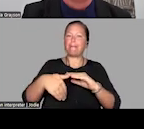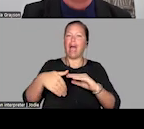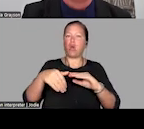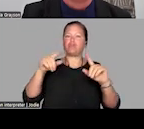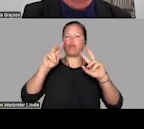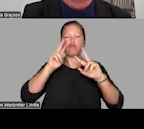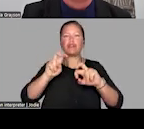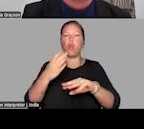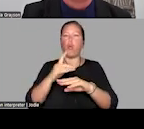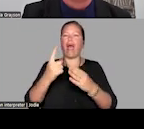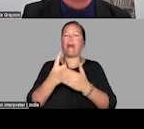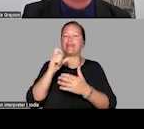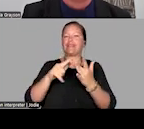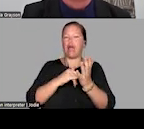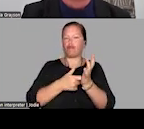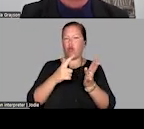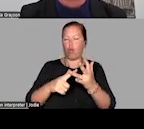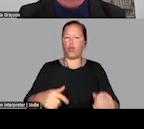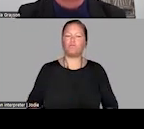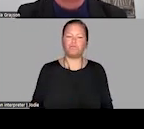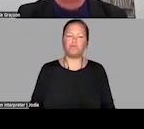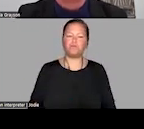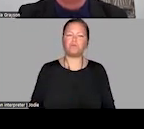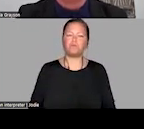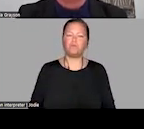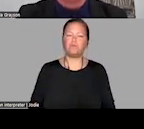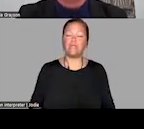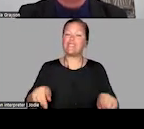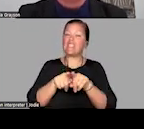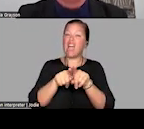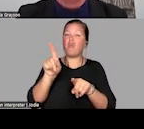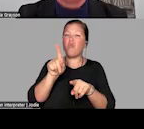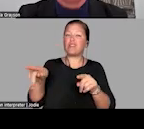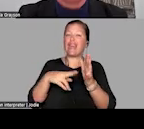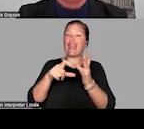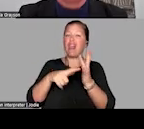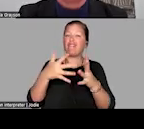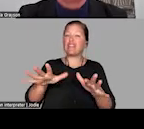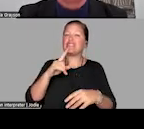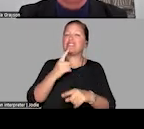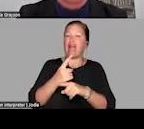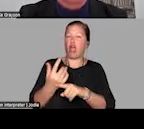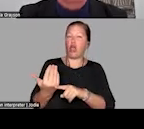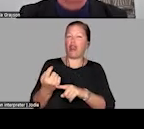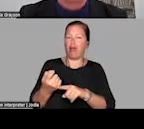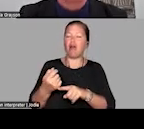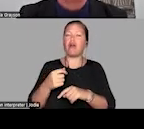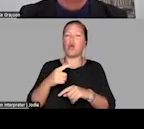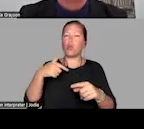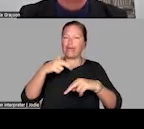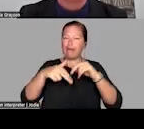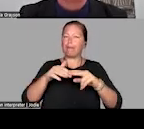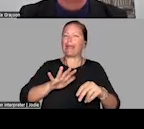research work at CSIRO. As Nicola said earlier, we did develop some